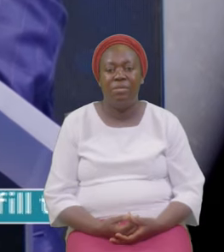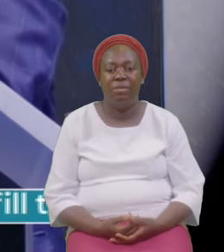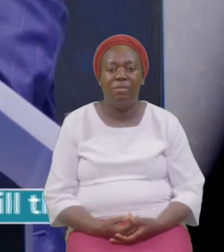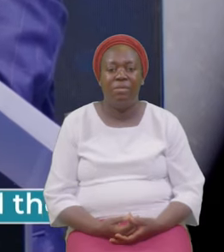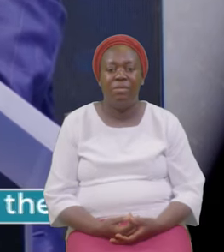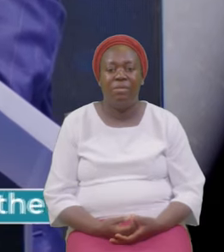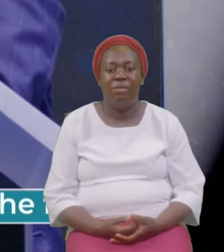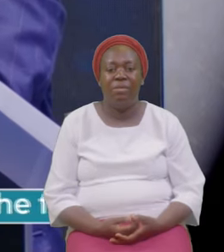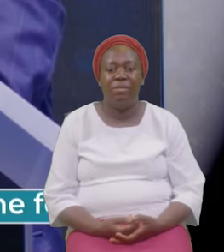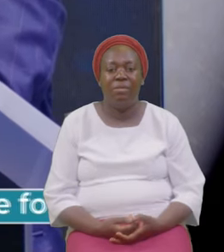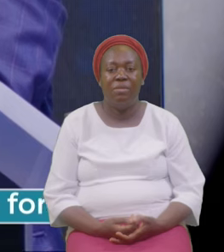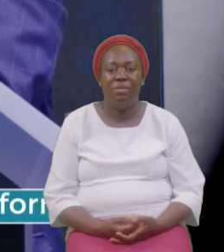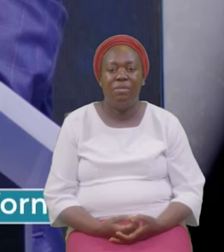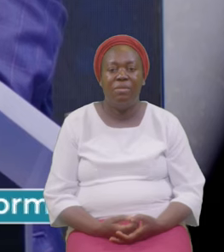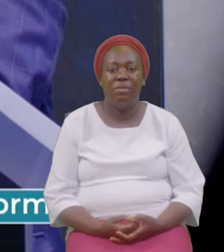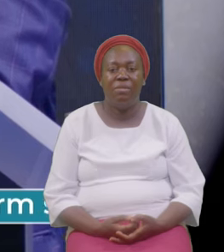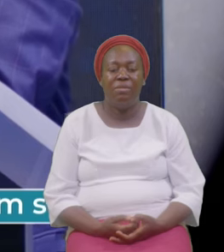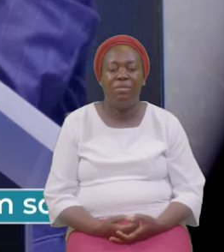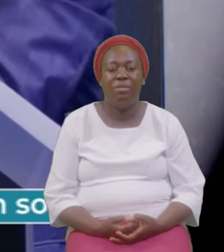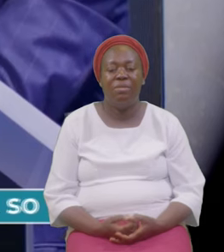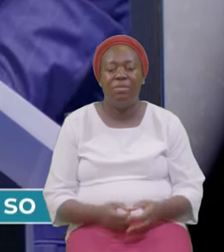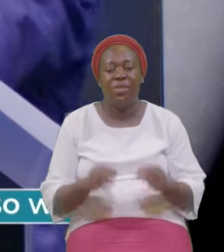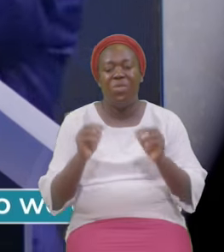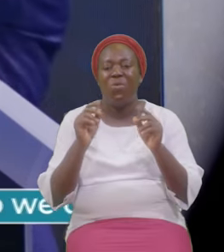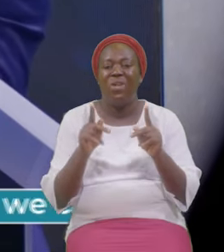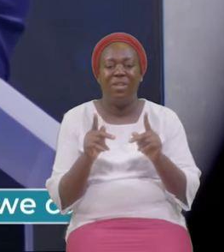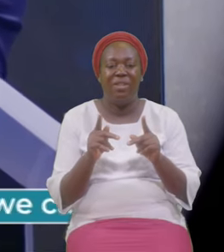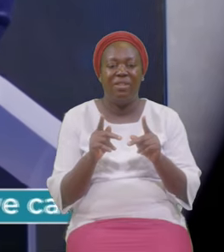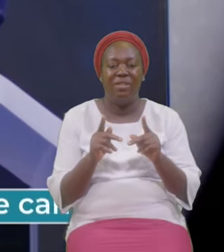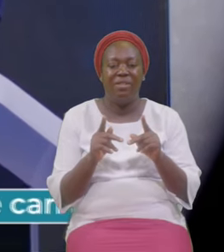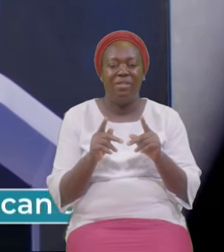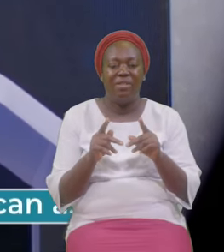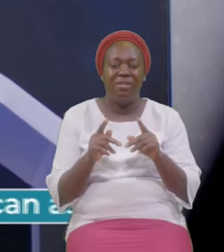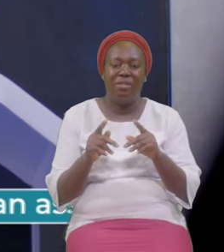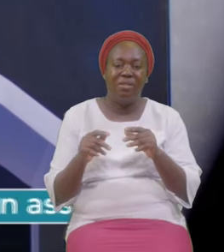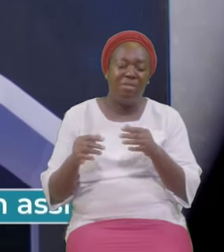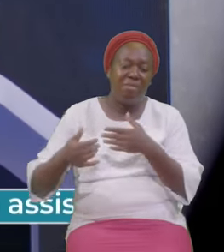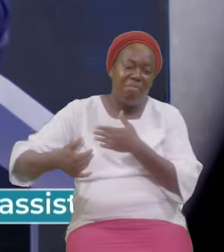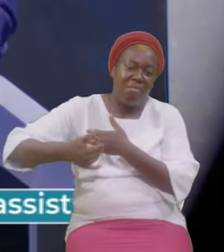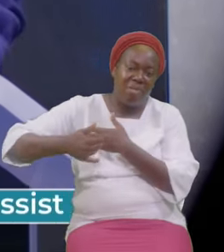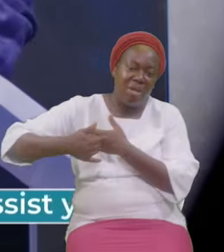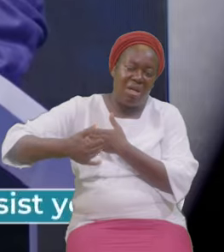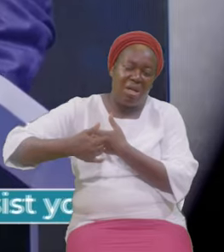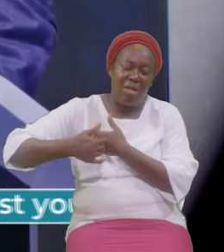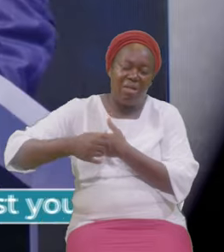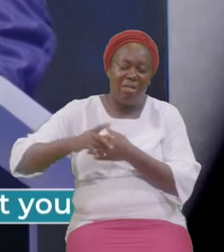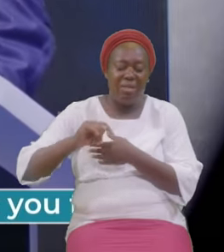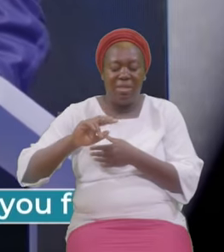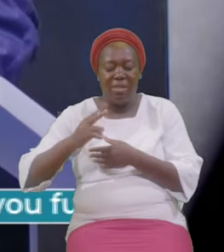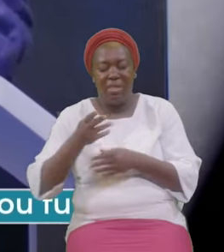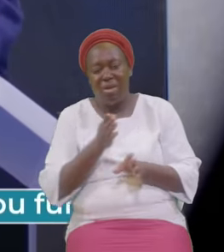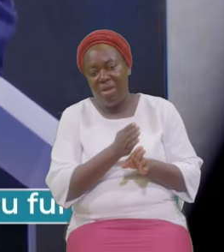Okay. Behind, behind. The second line on the right side,